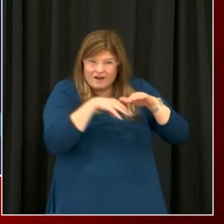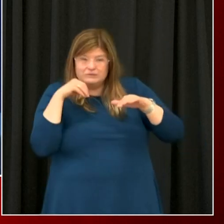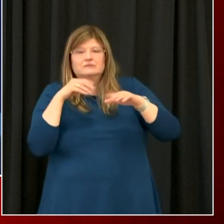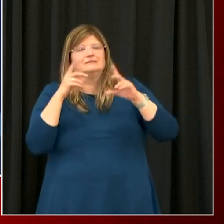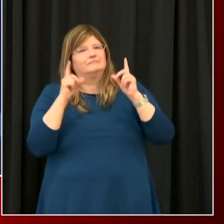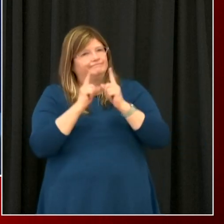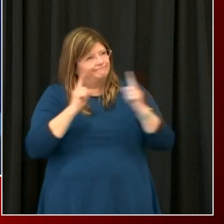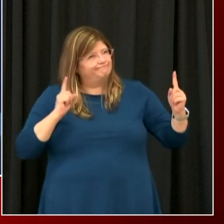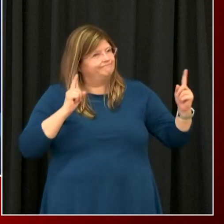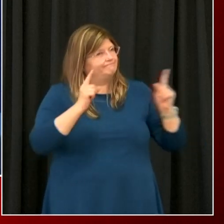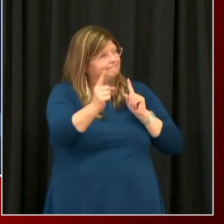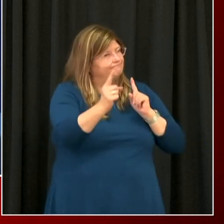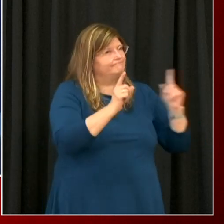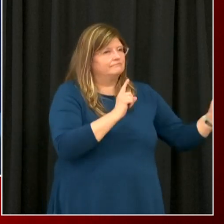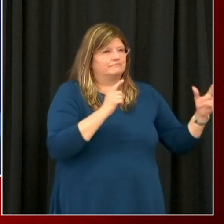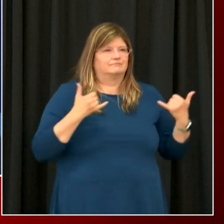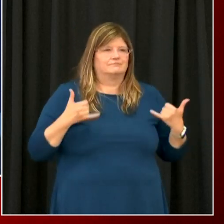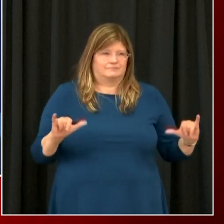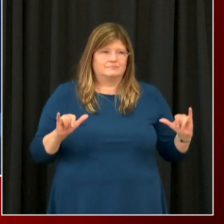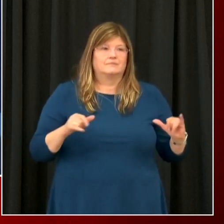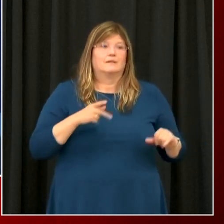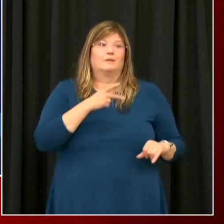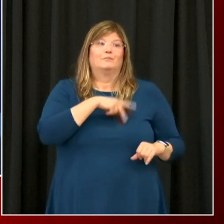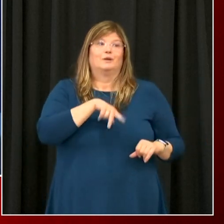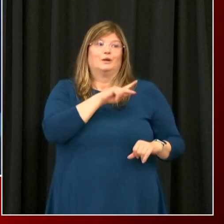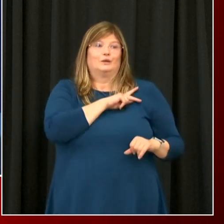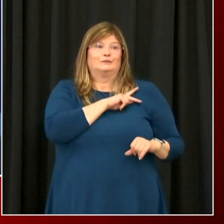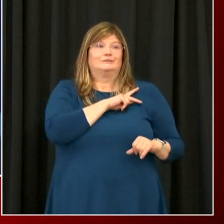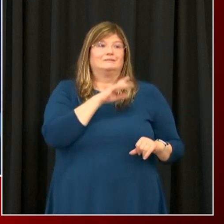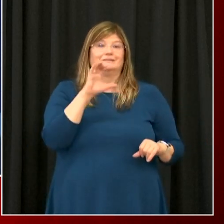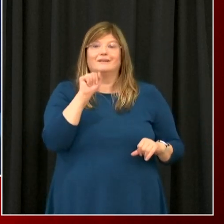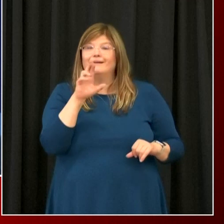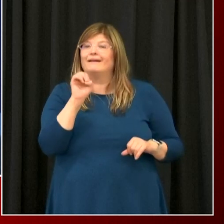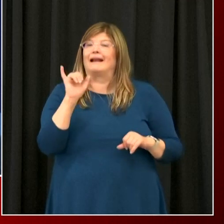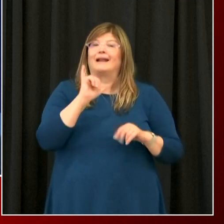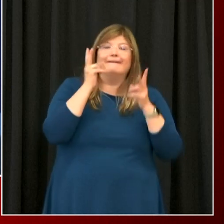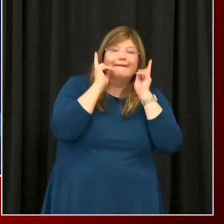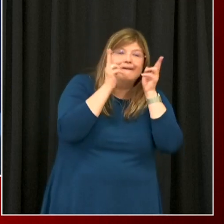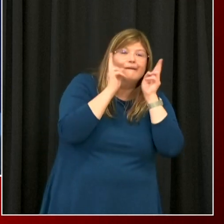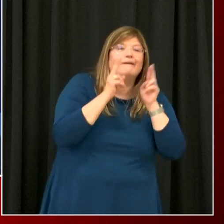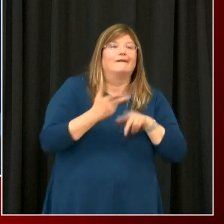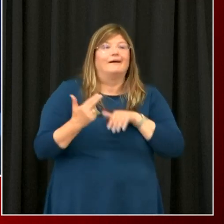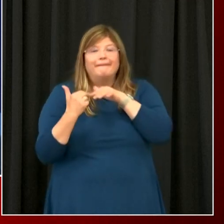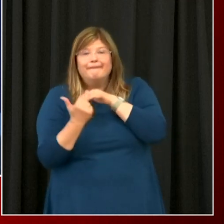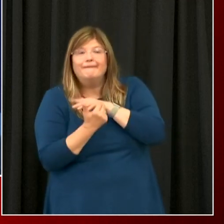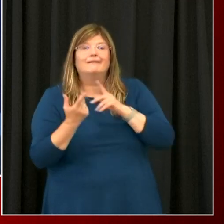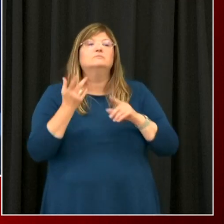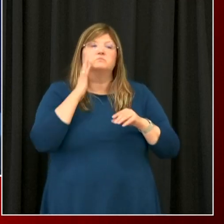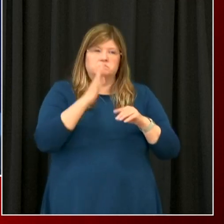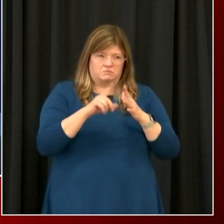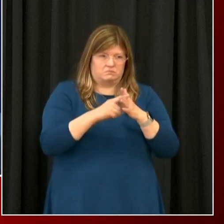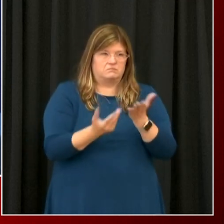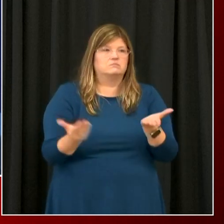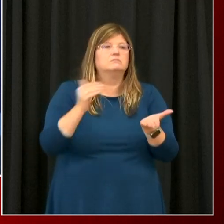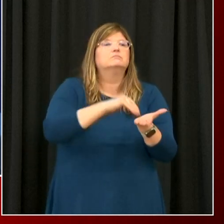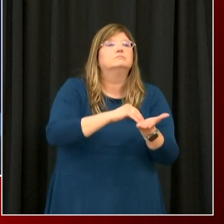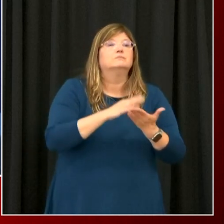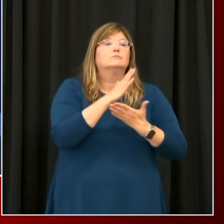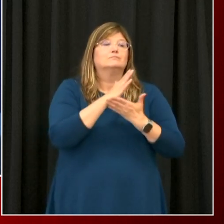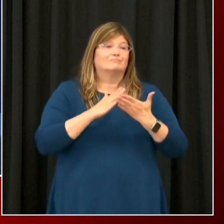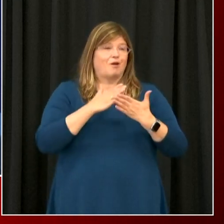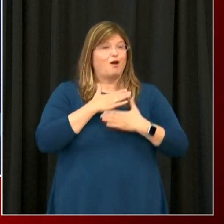care services being able to come online, and an expansion of some of the recreational activities